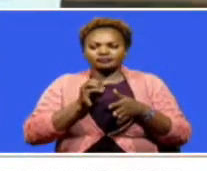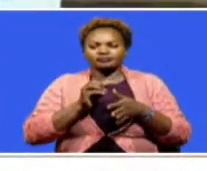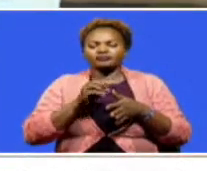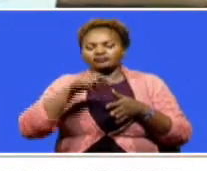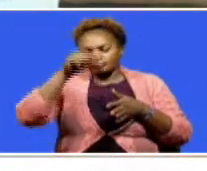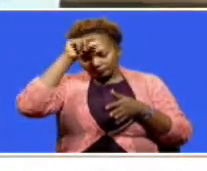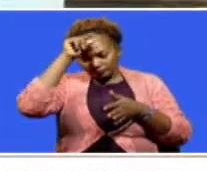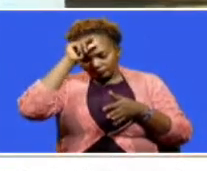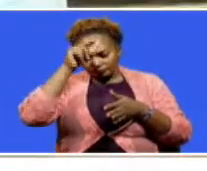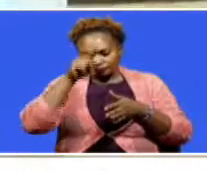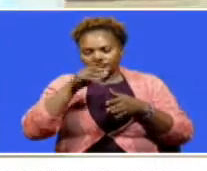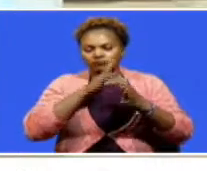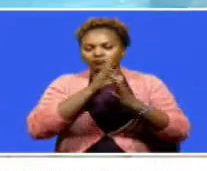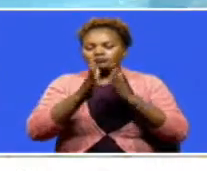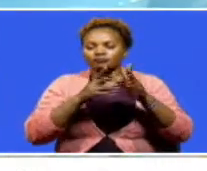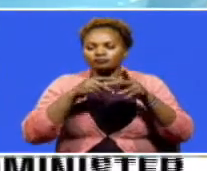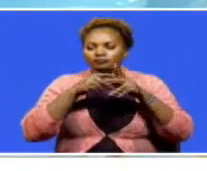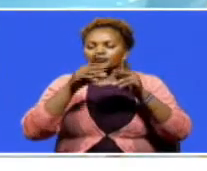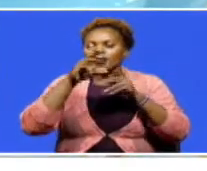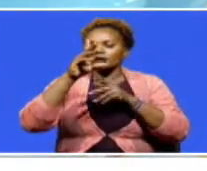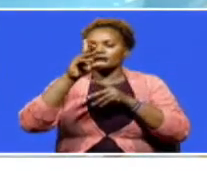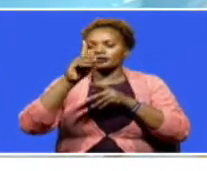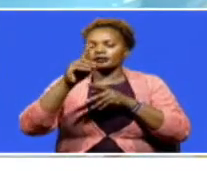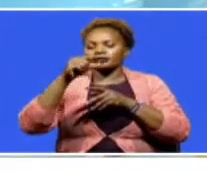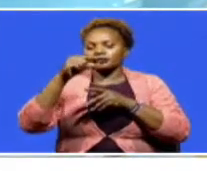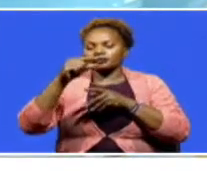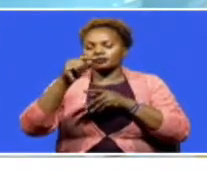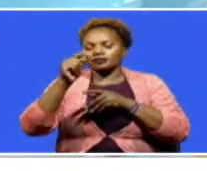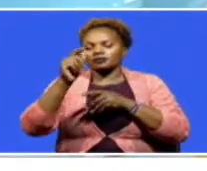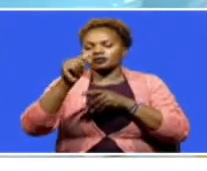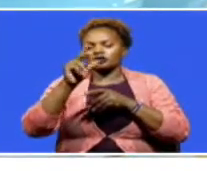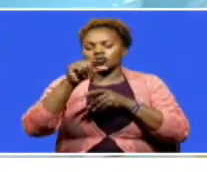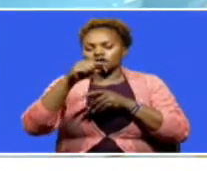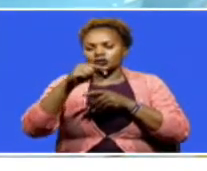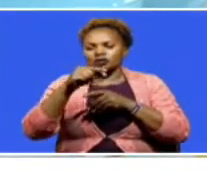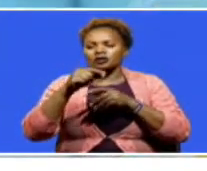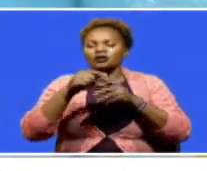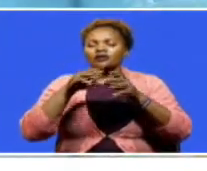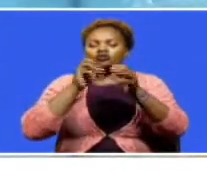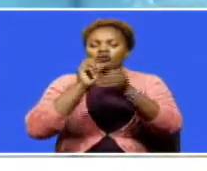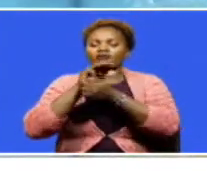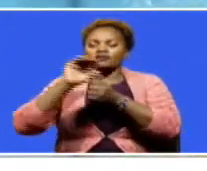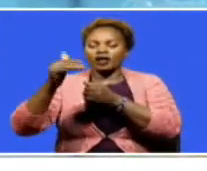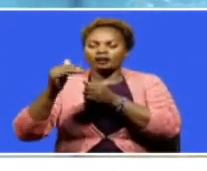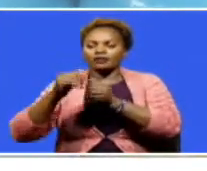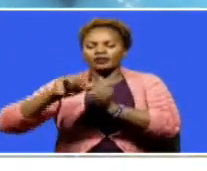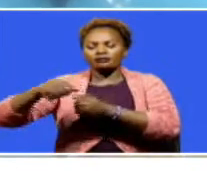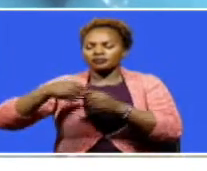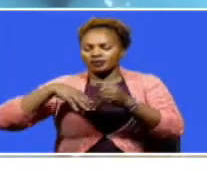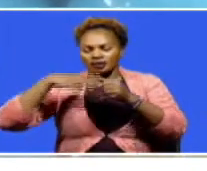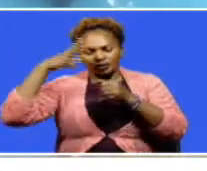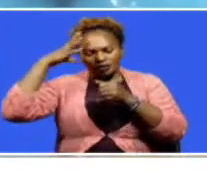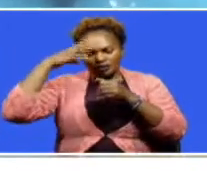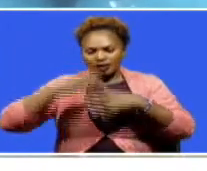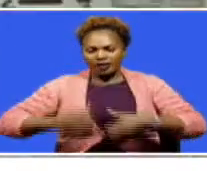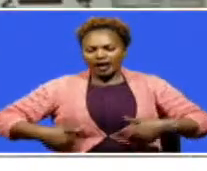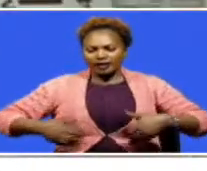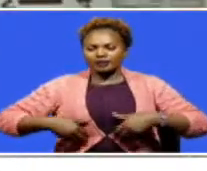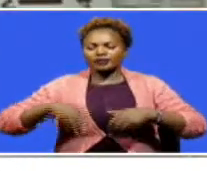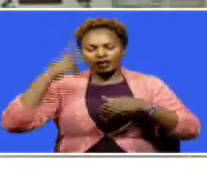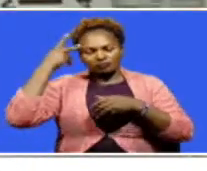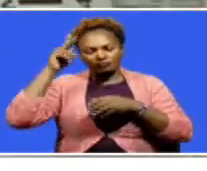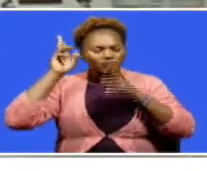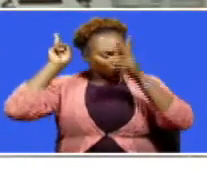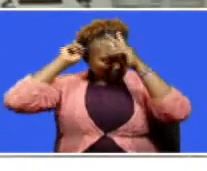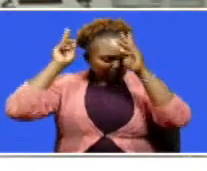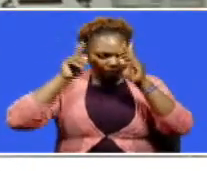The government plans to roll out DTG in 12 counties, including Garissa, Homa Bay, Kakamega, Kiambu,